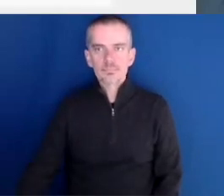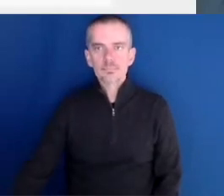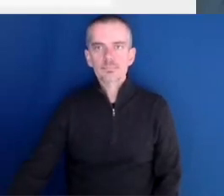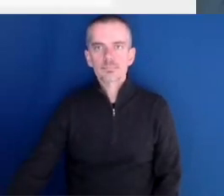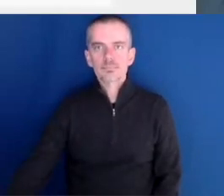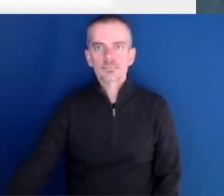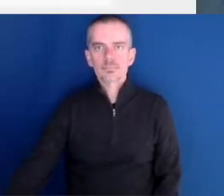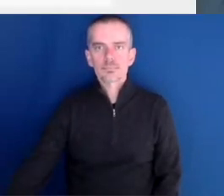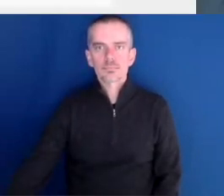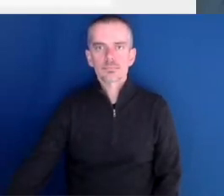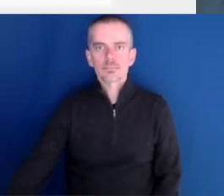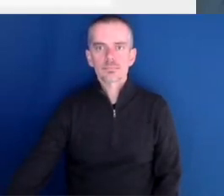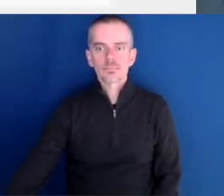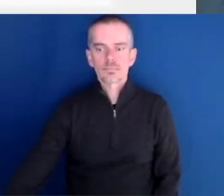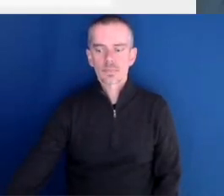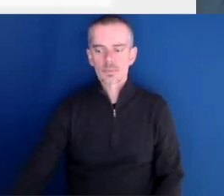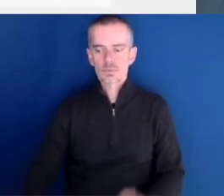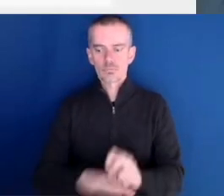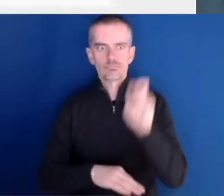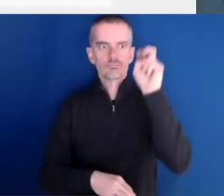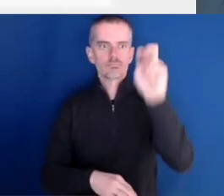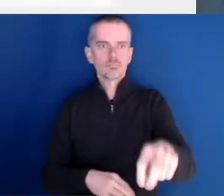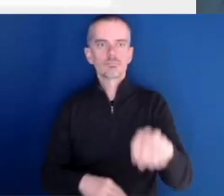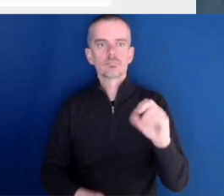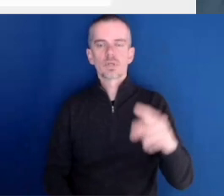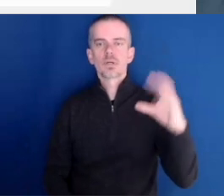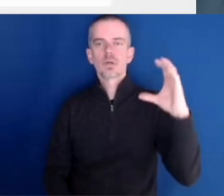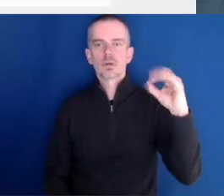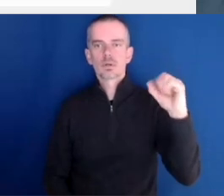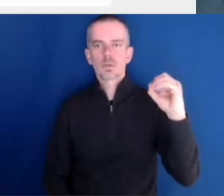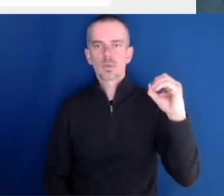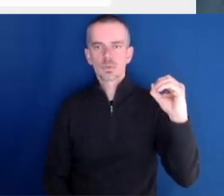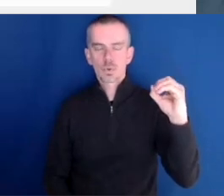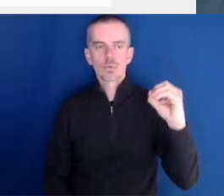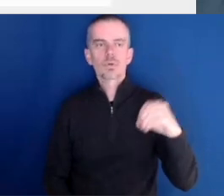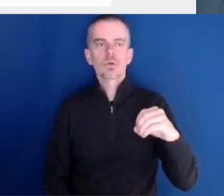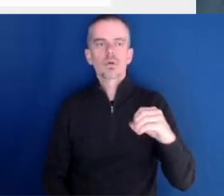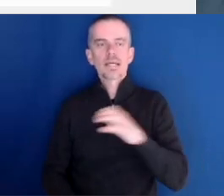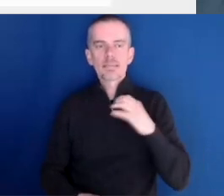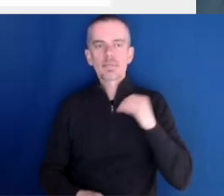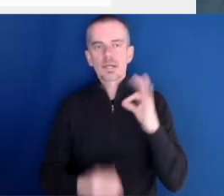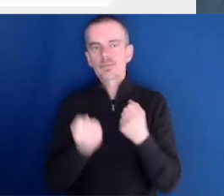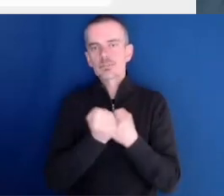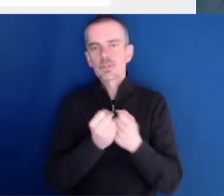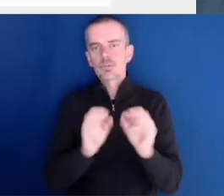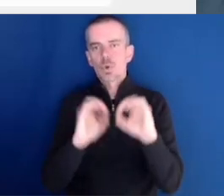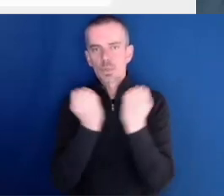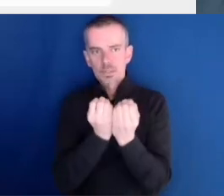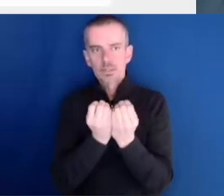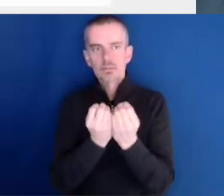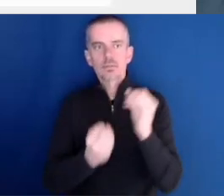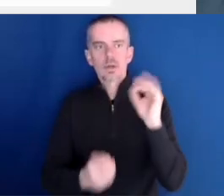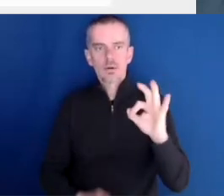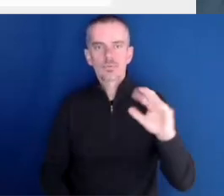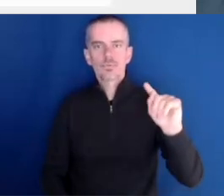Okay, so jumping right into it, so the COSO this is the Committee of Sponsoring Organizations of the Treadway